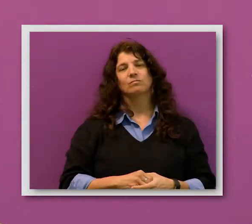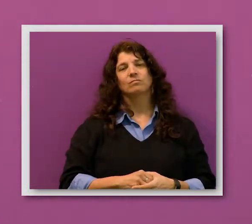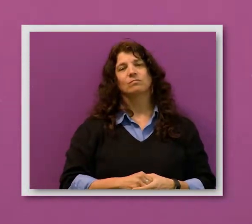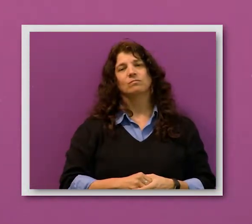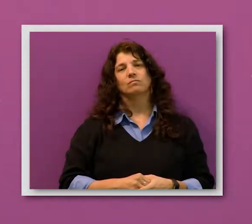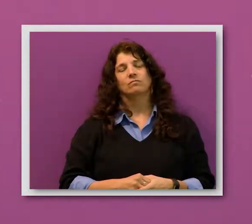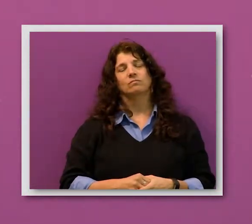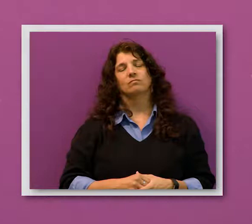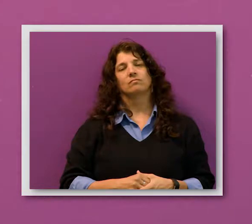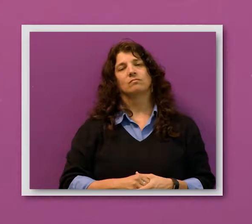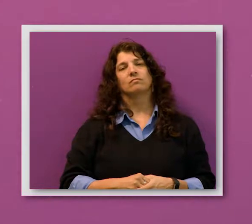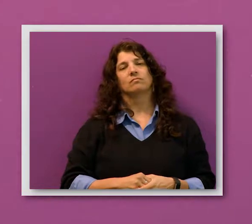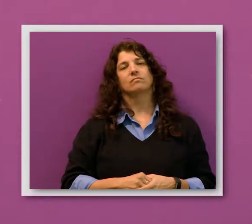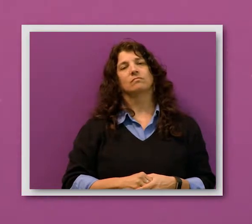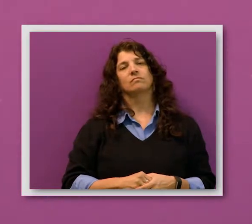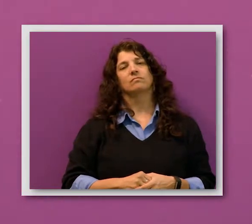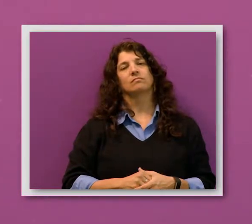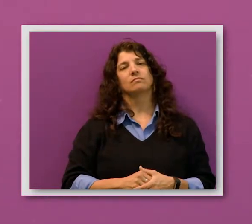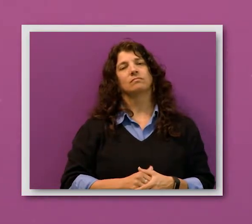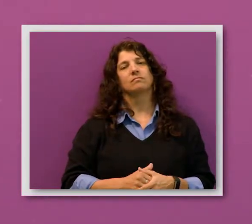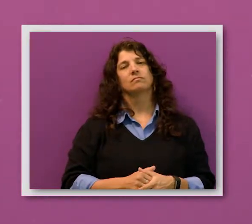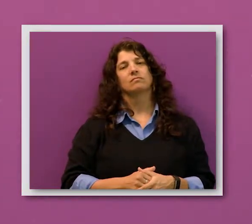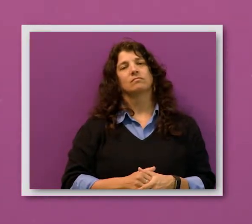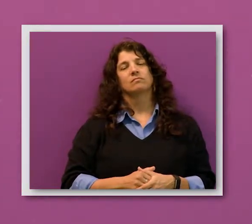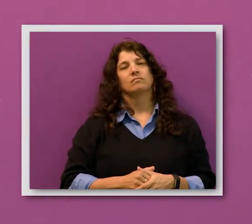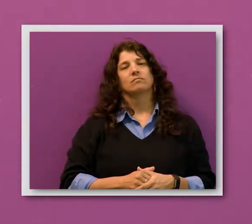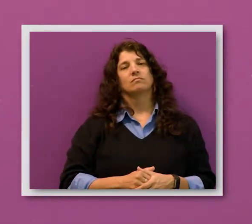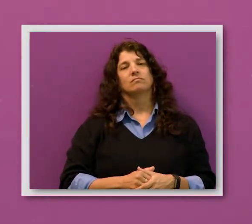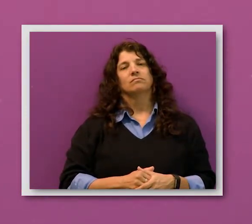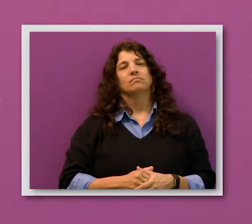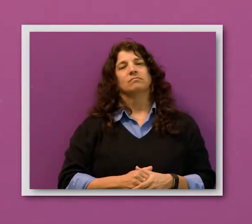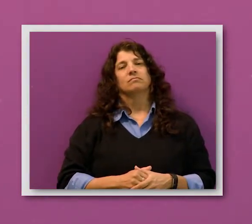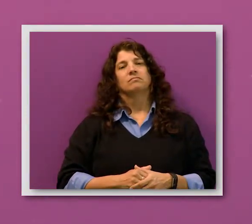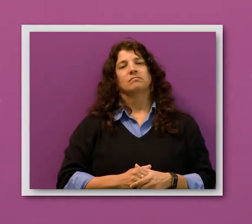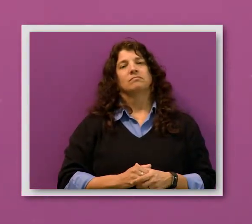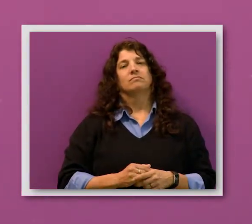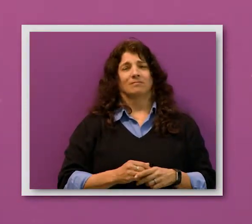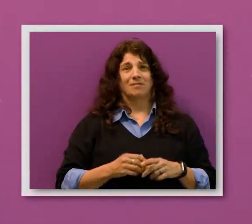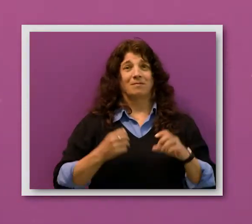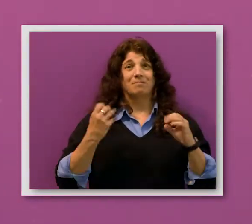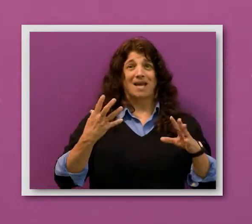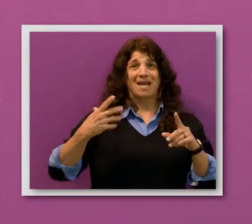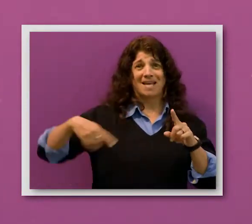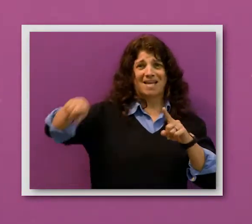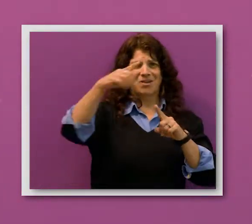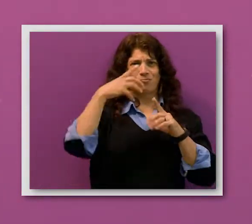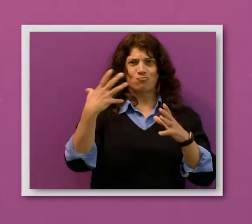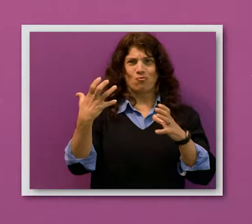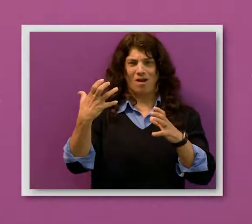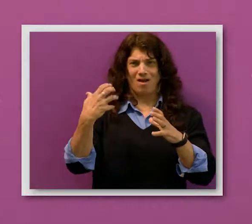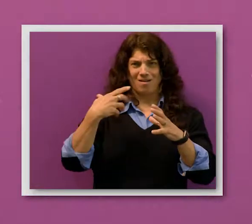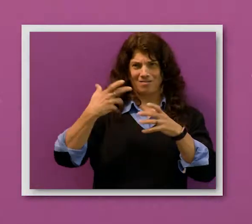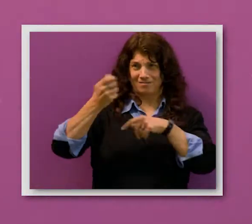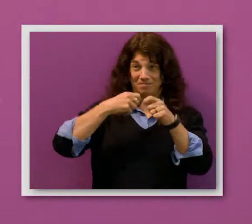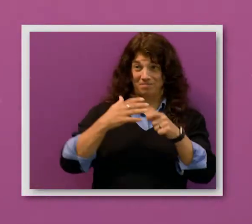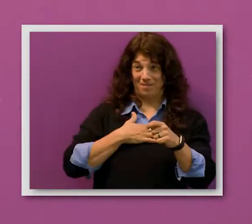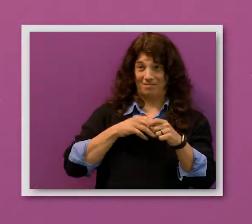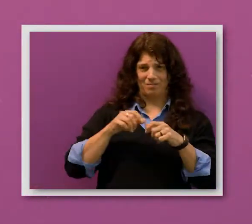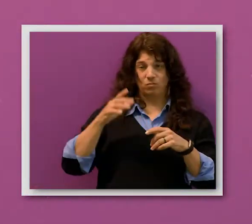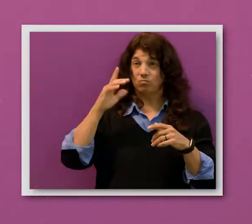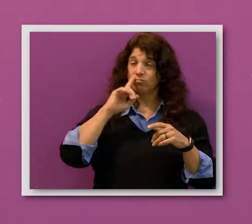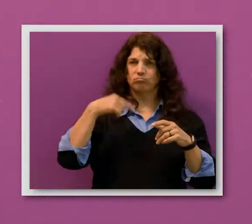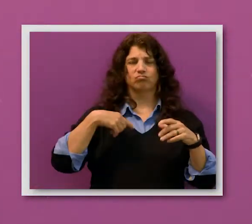nation would trade places with me in a minute because we are a growing city, and because we have